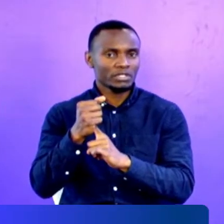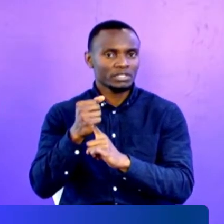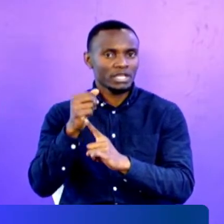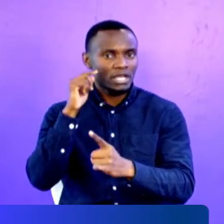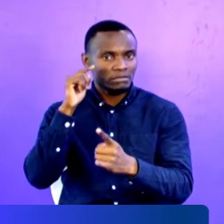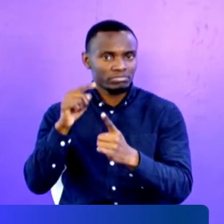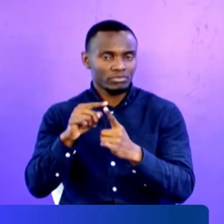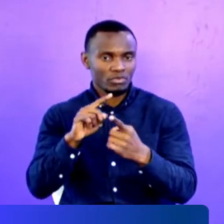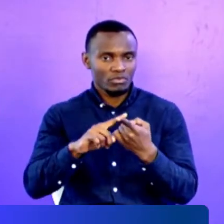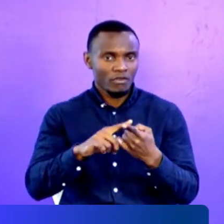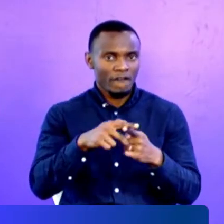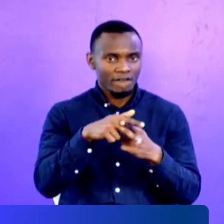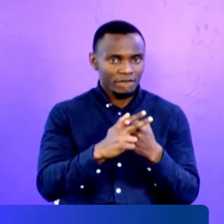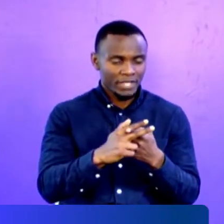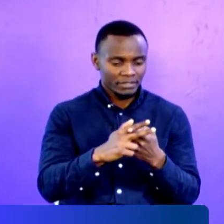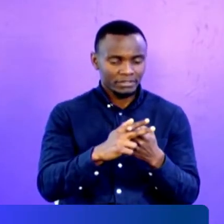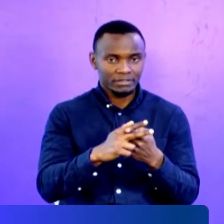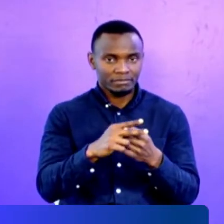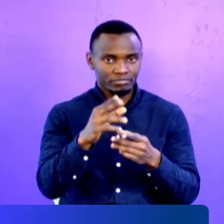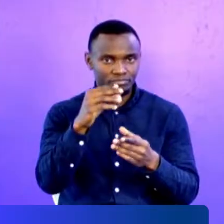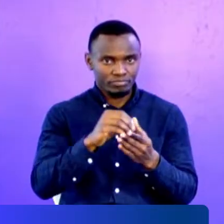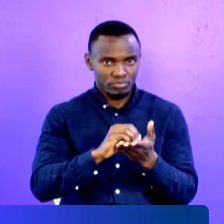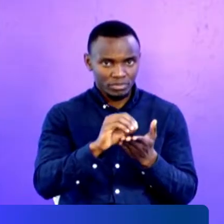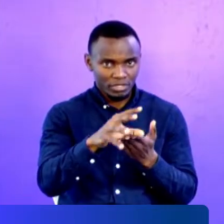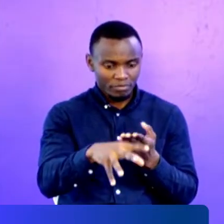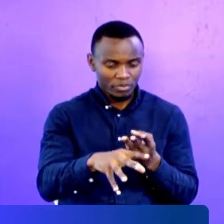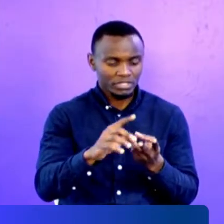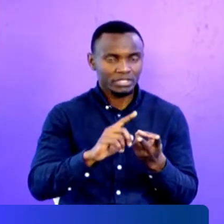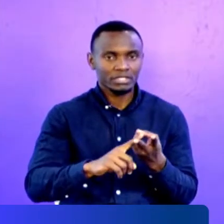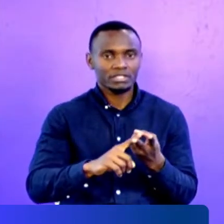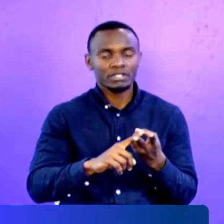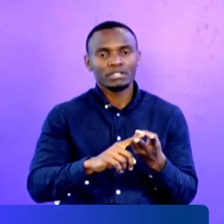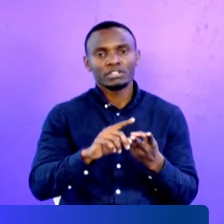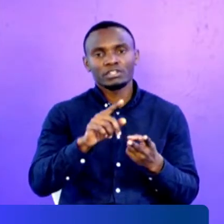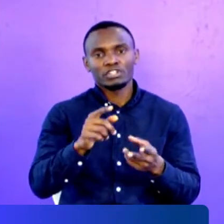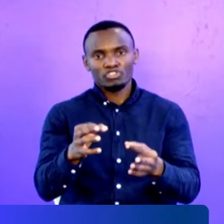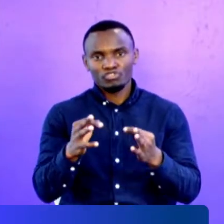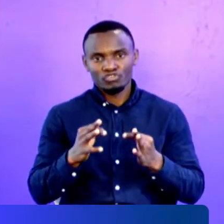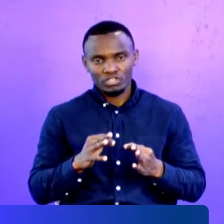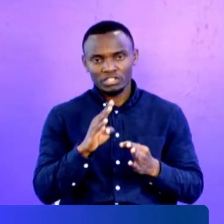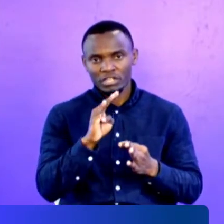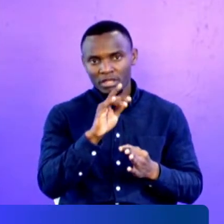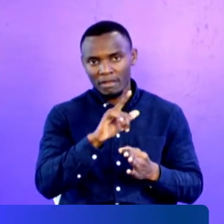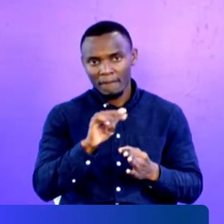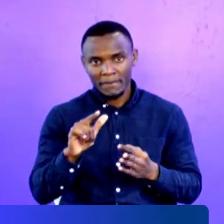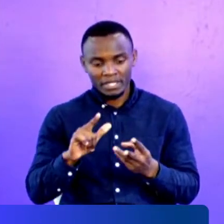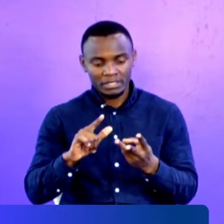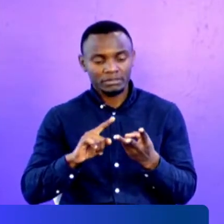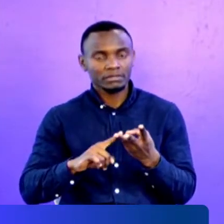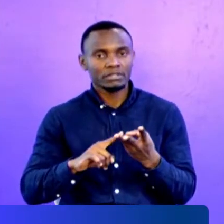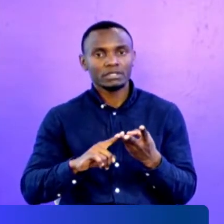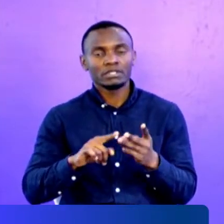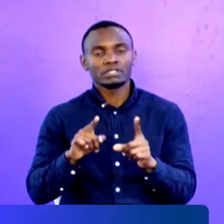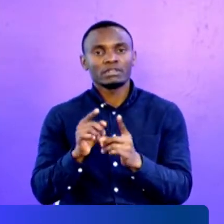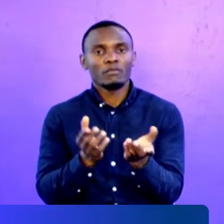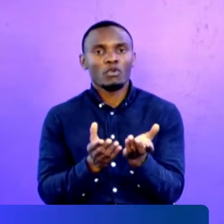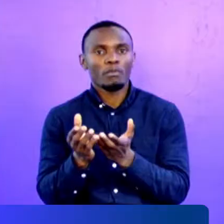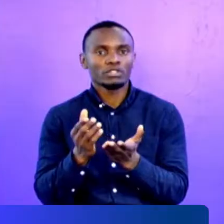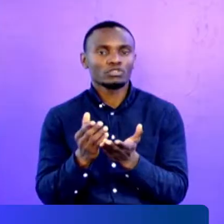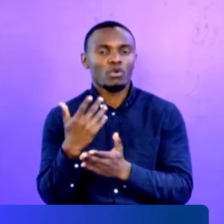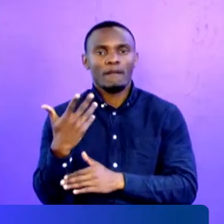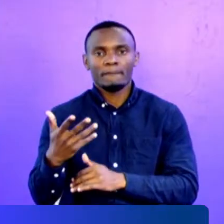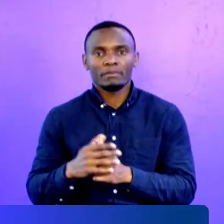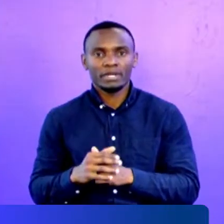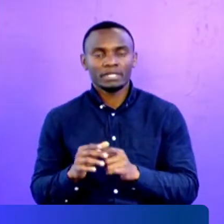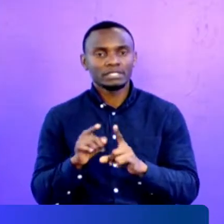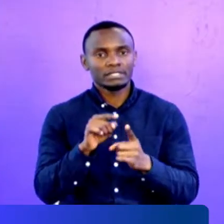fixed deposits, treasury bills, and what you call commercial paper. Fixed deposits, you're lending money to the bank. Treasury bills, you're lending money to the